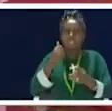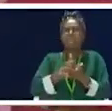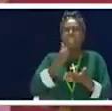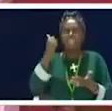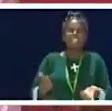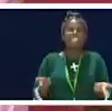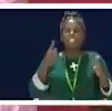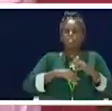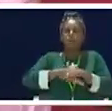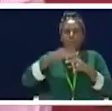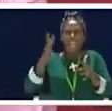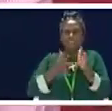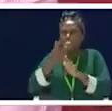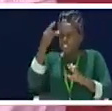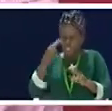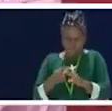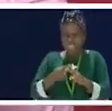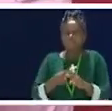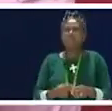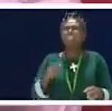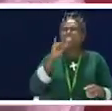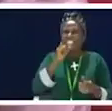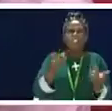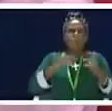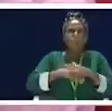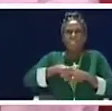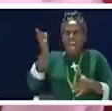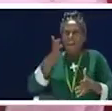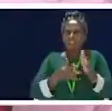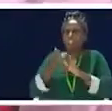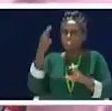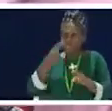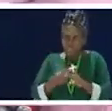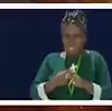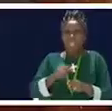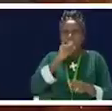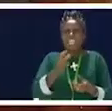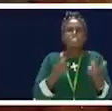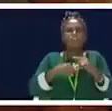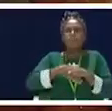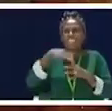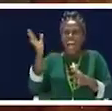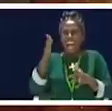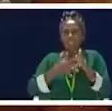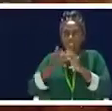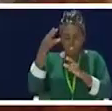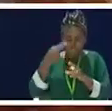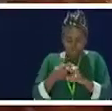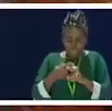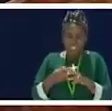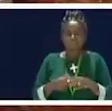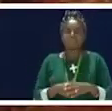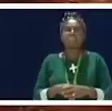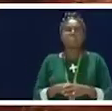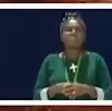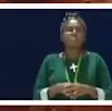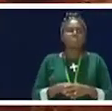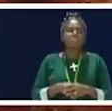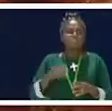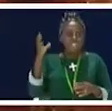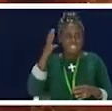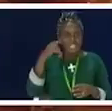It's coming out. It's coming out. It's coming out. Hear me